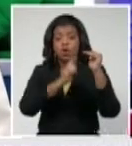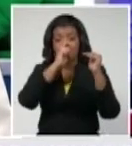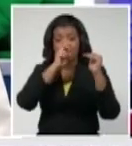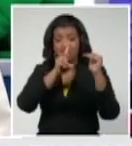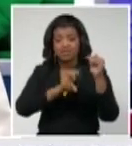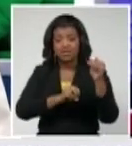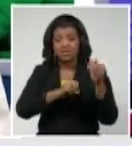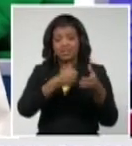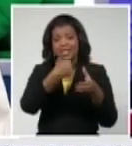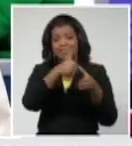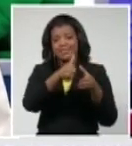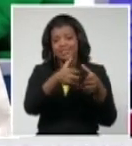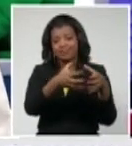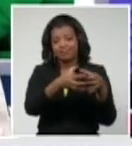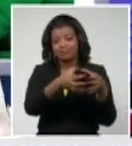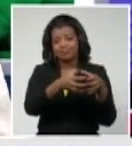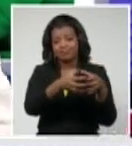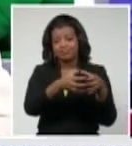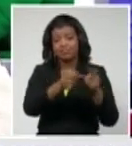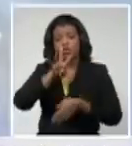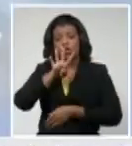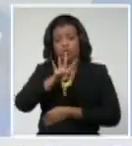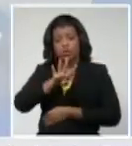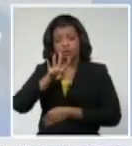Now, the results over this past week.